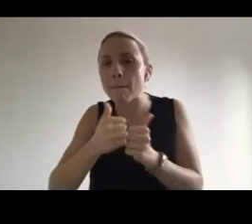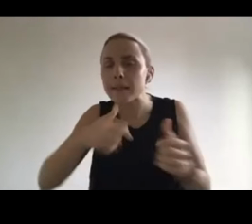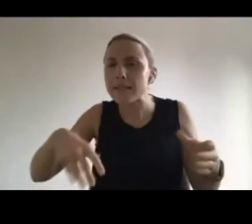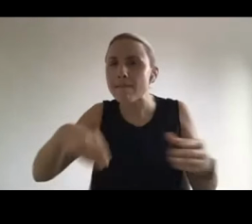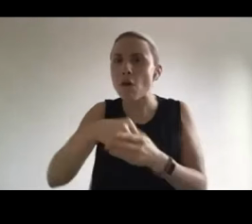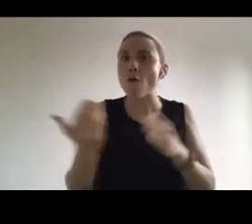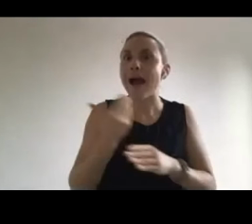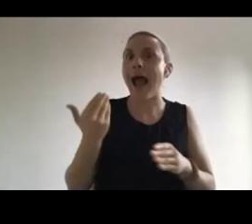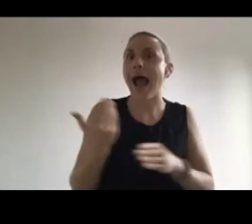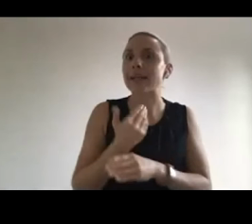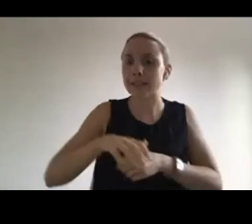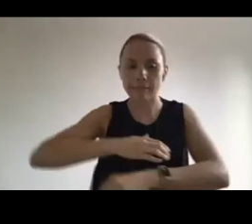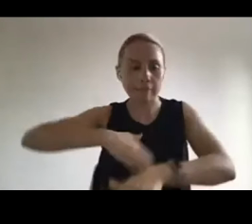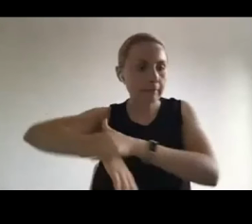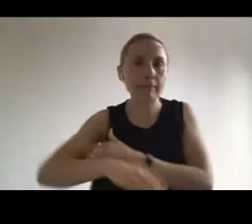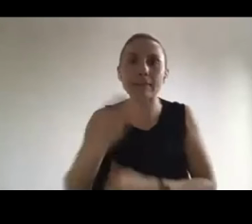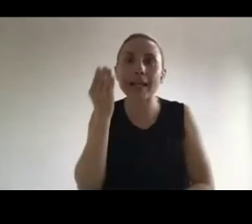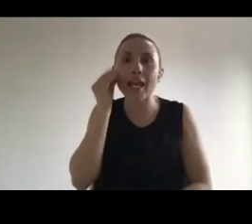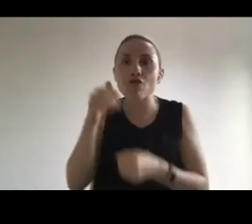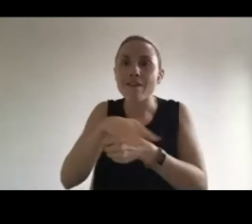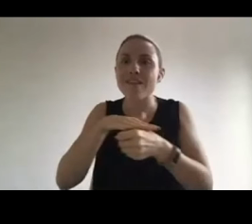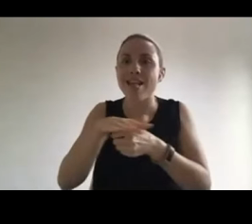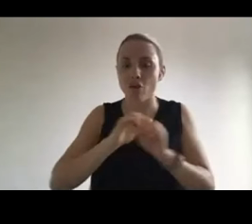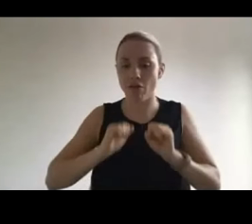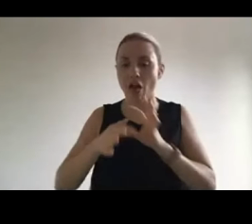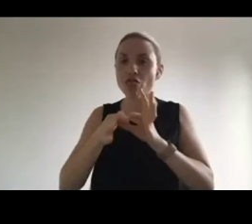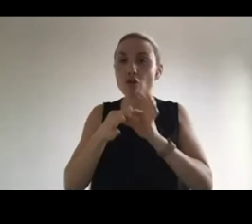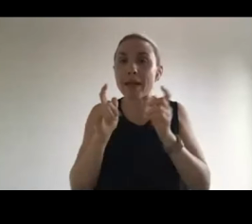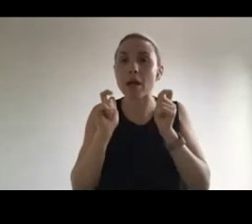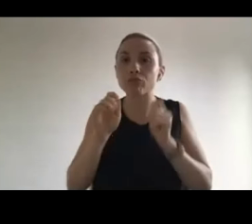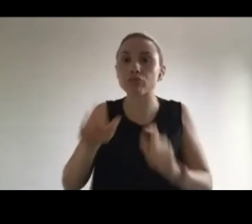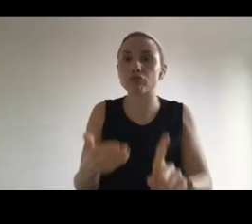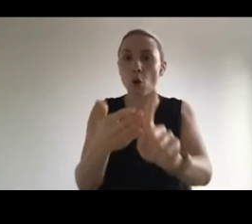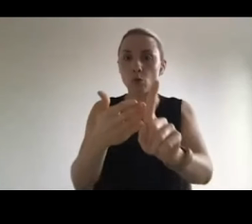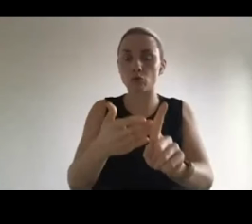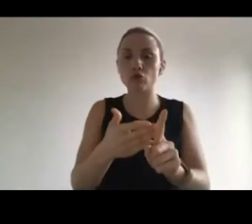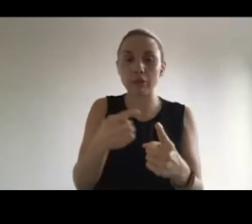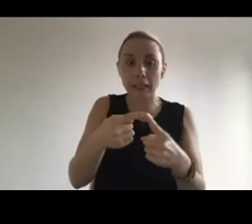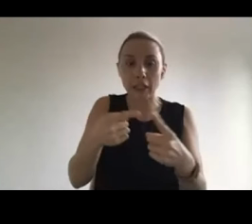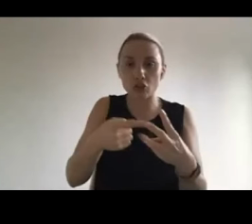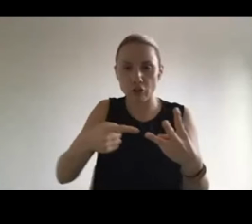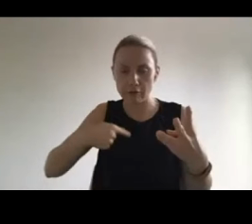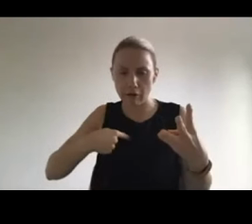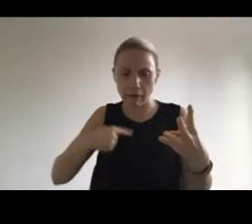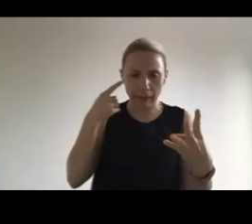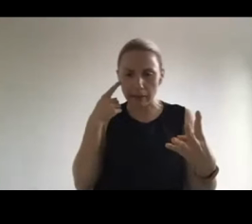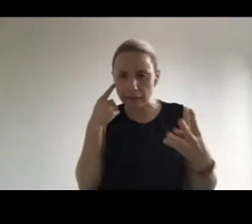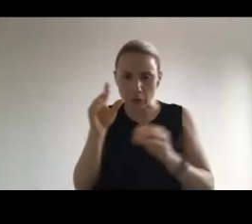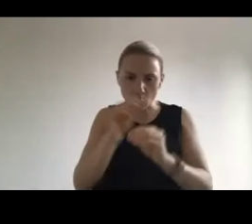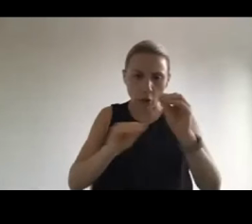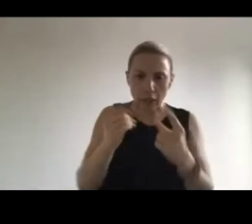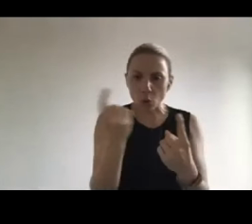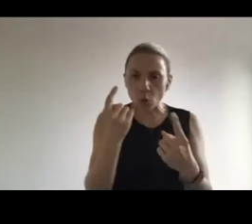their therapeutic approaches. And for each approach, we mapped the lead indication, the product, the